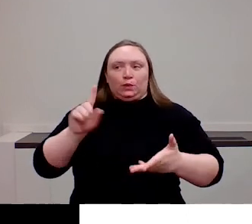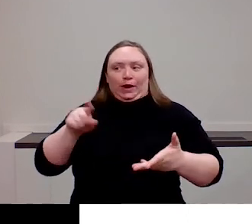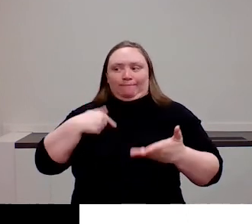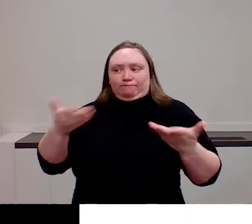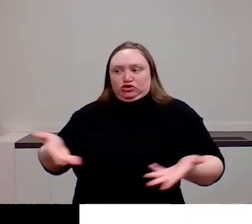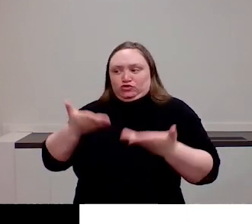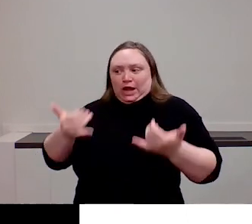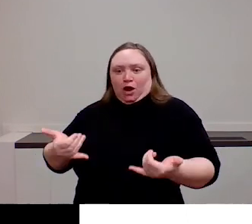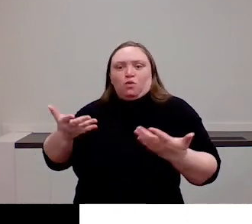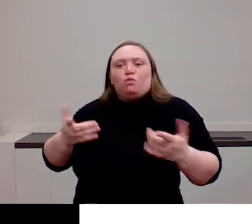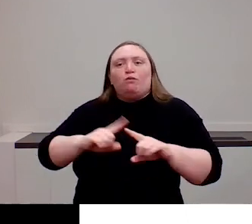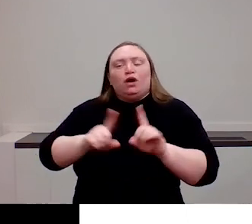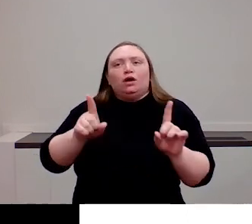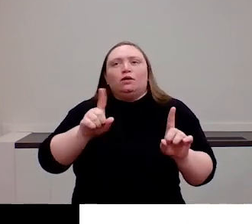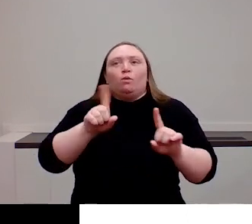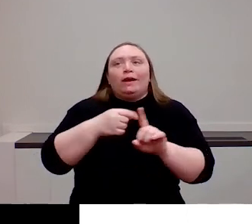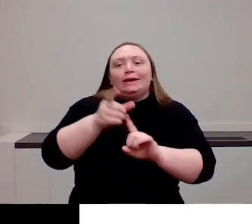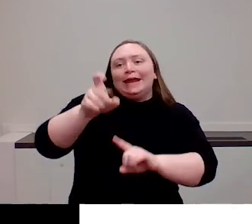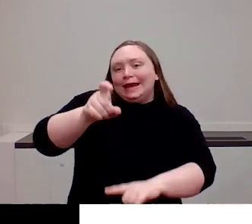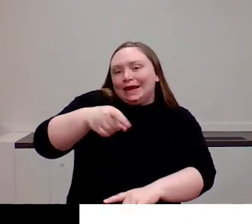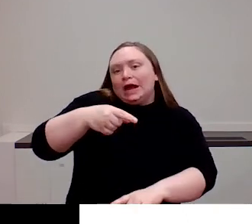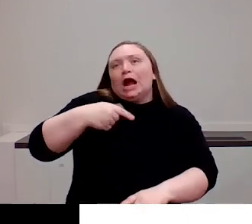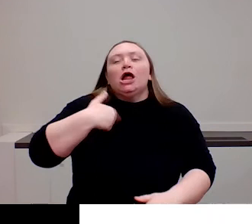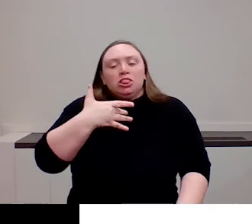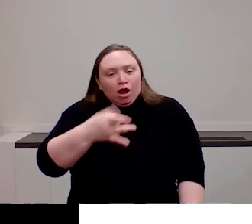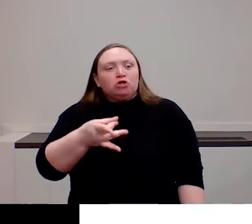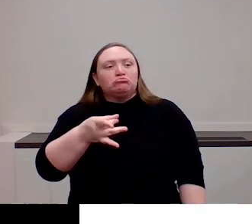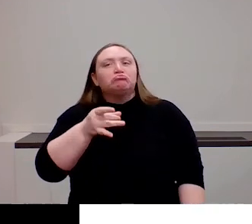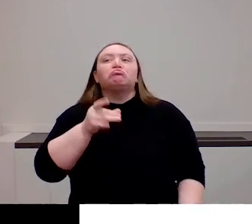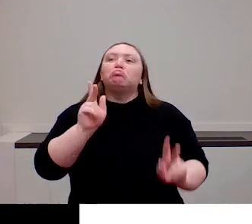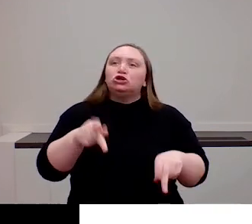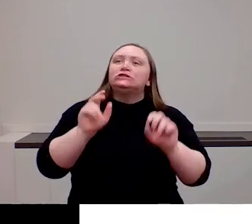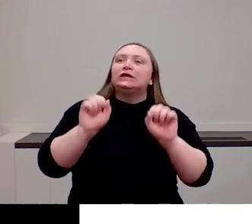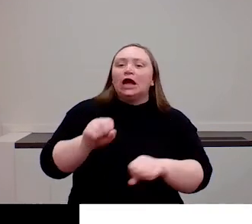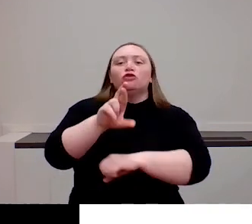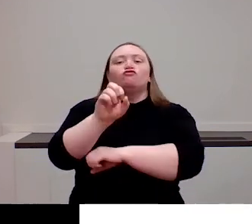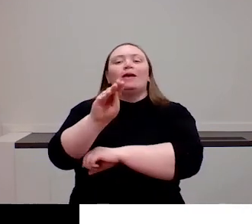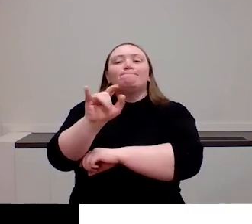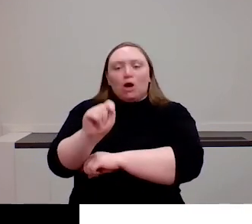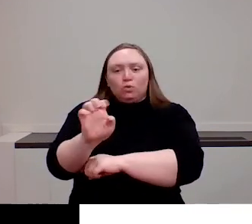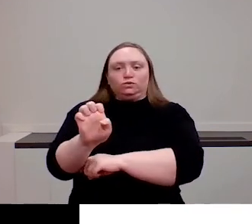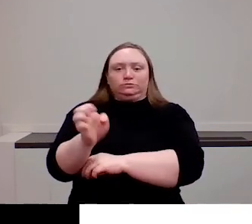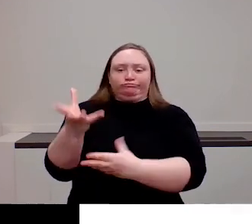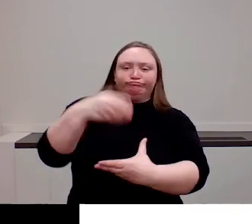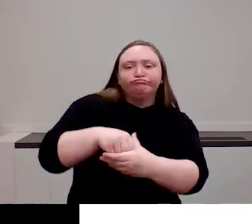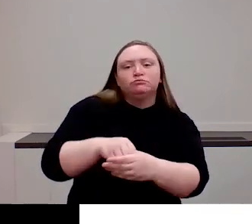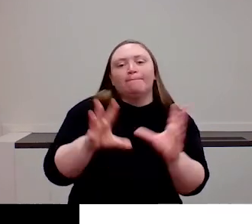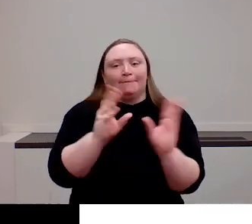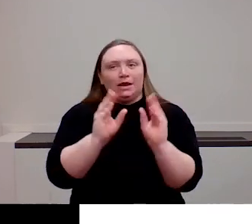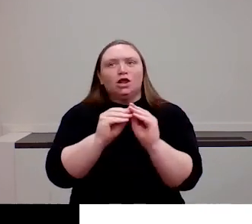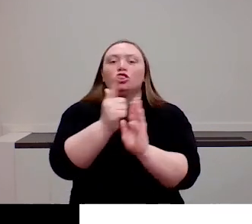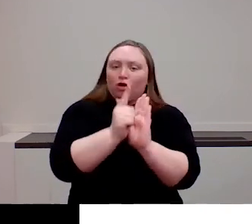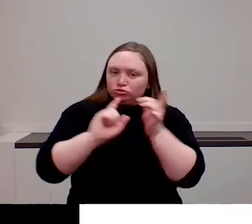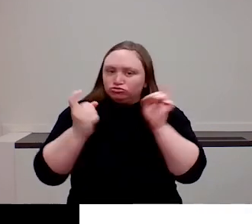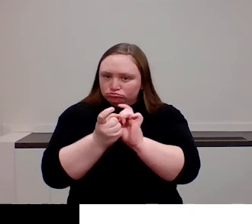where I'm at. And whenever is necessary, I think I like the idea that we can have a person can remote into a meeting because the law has changed to allow